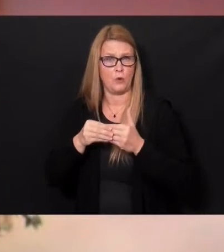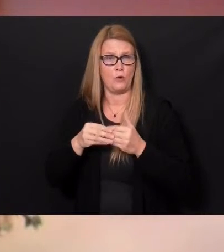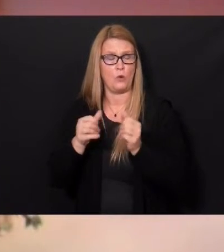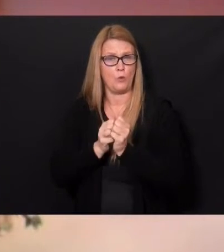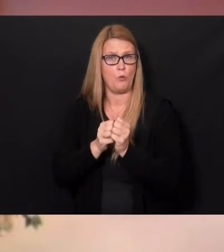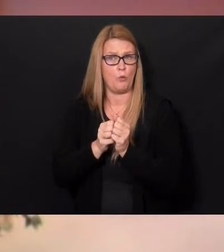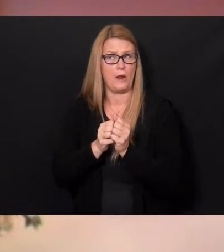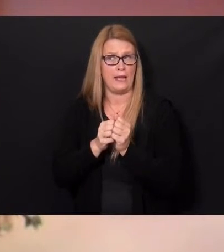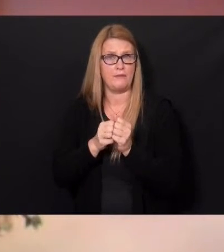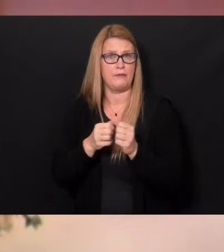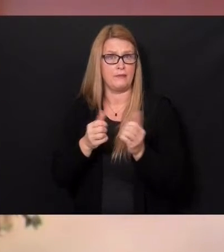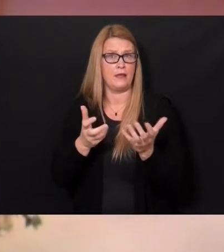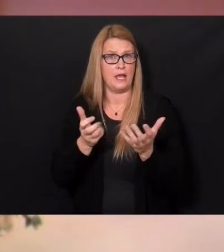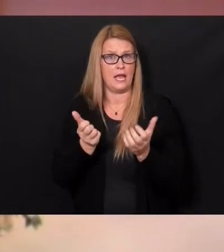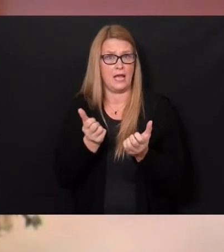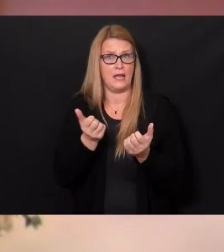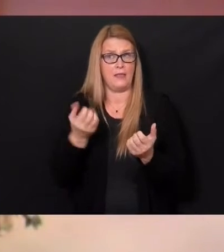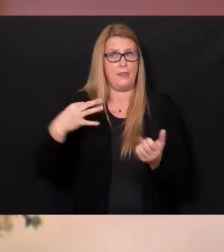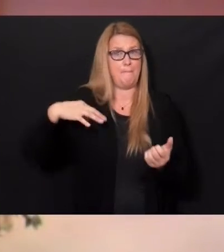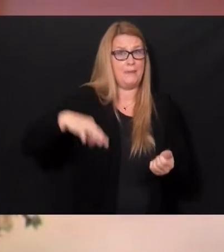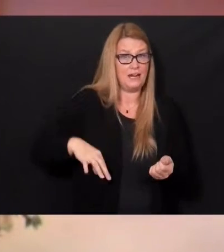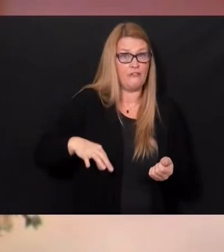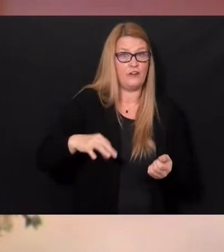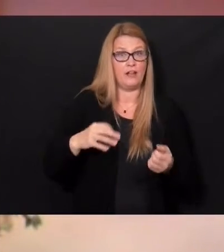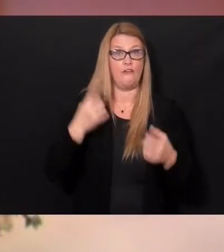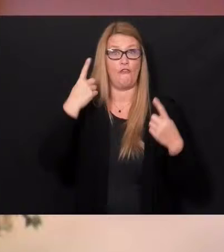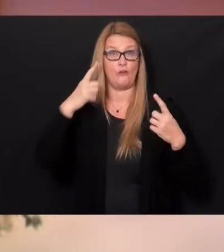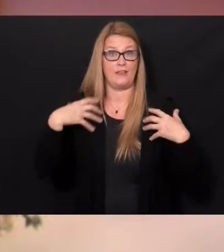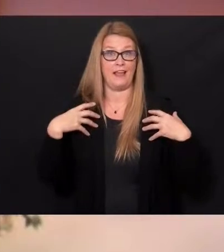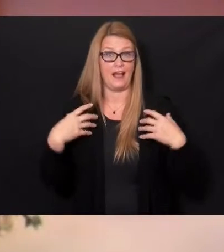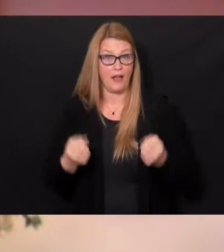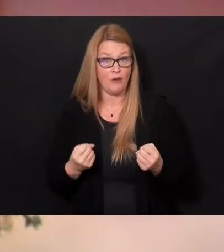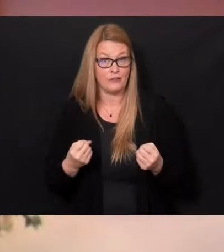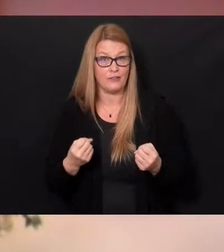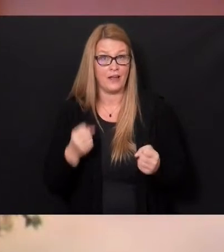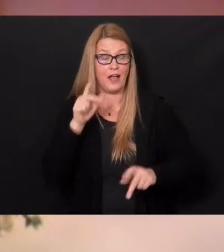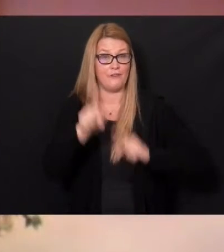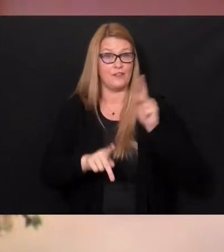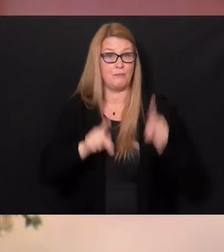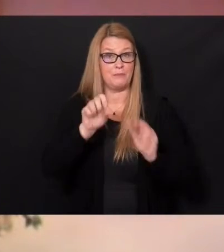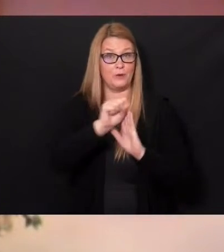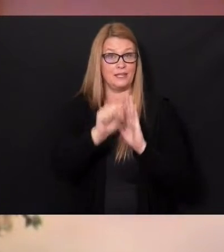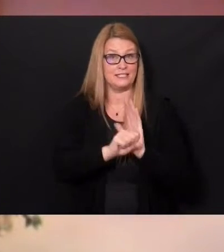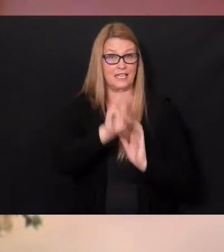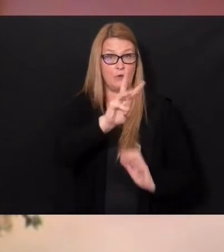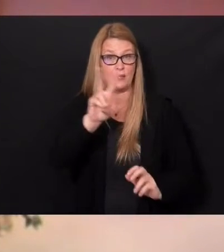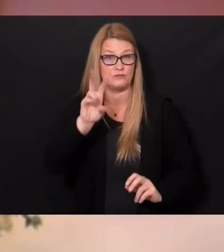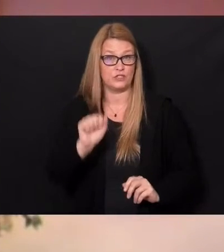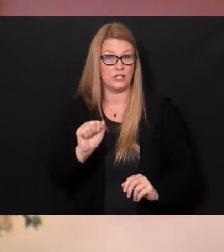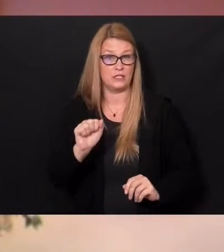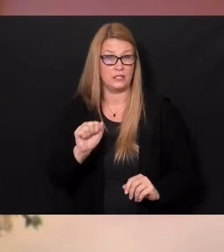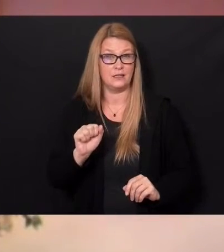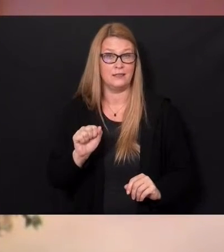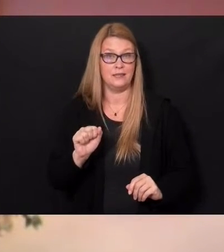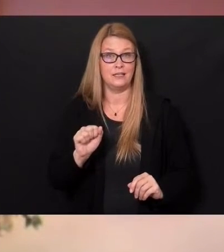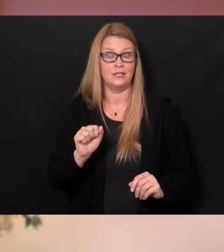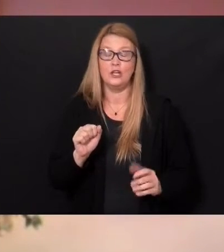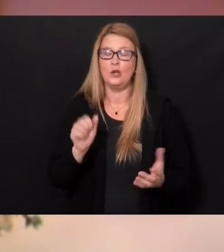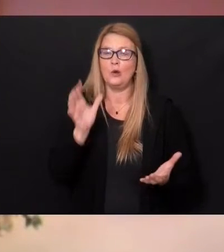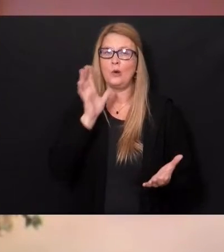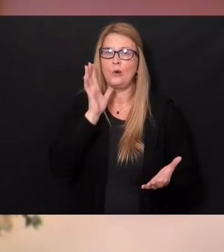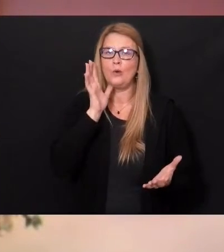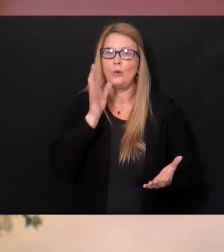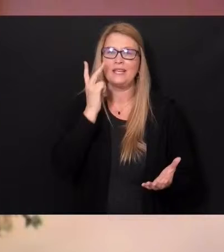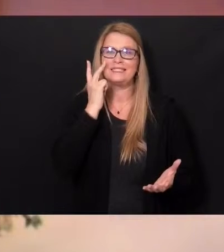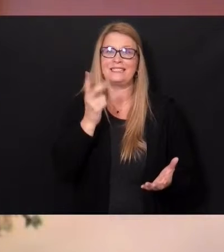we believe does benefit the health of the residents of the state of West Virginia. And I think we'll do this again. So people